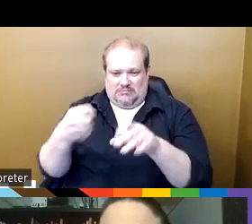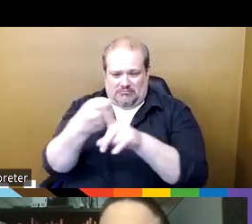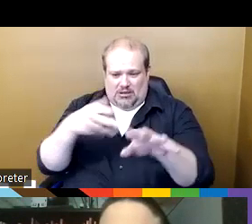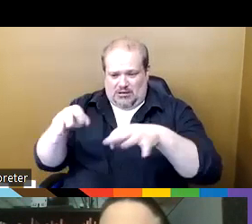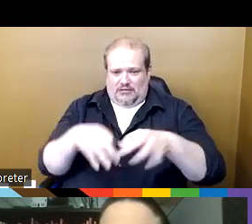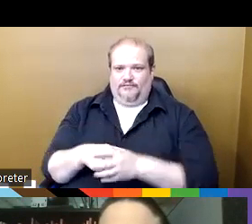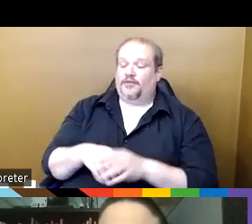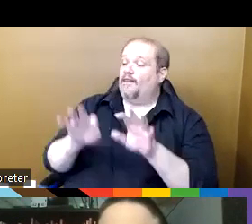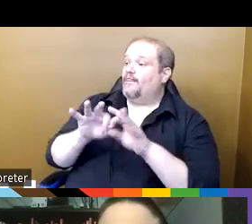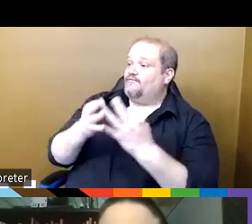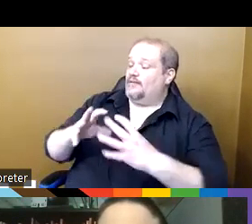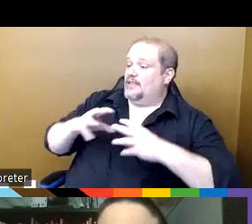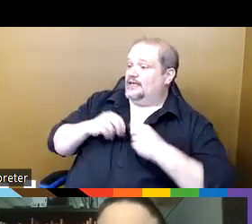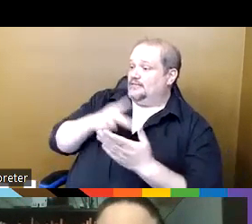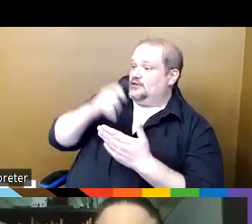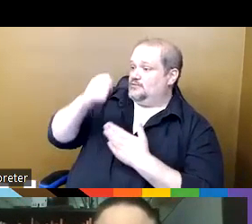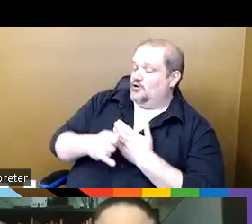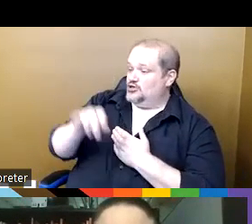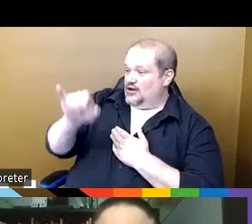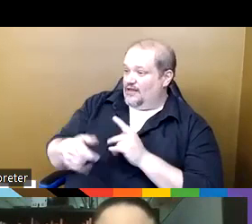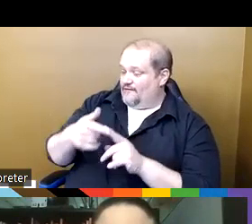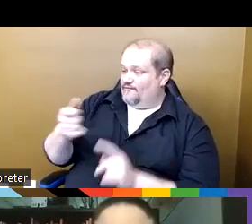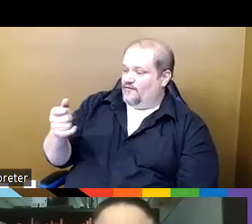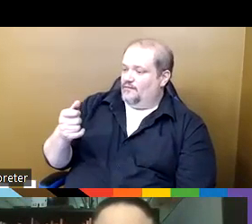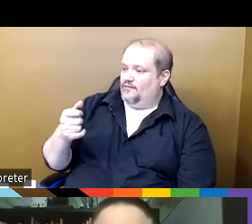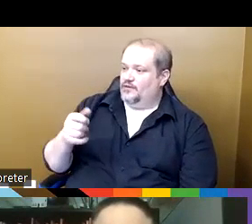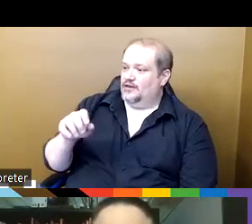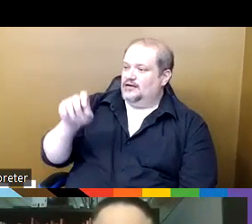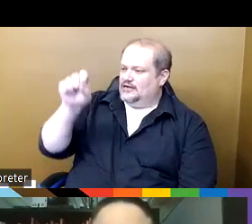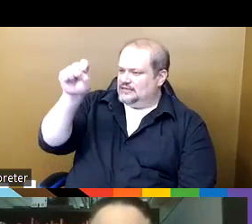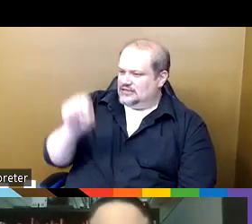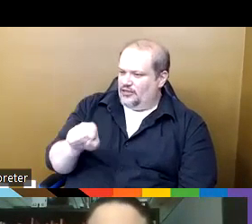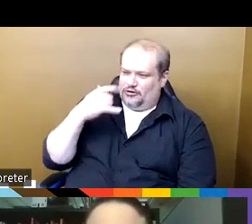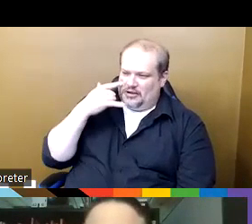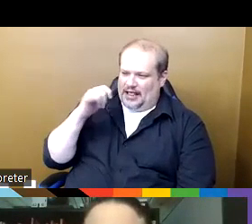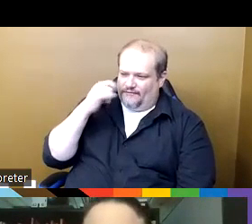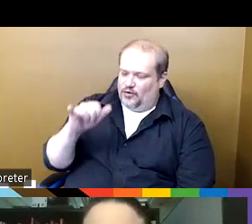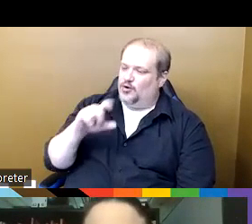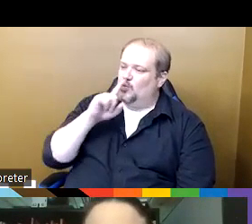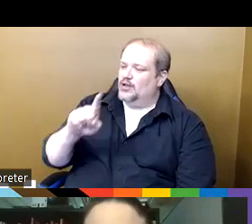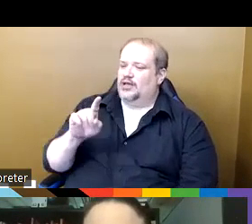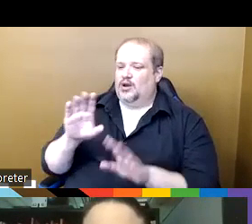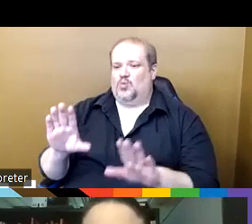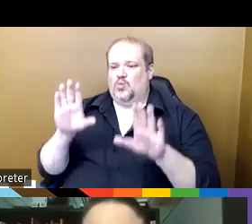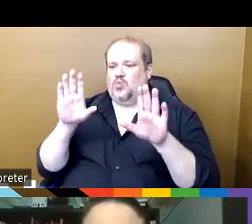Family Acceptance Project is from, I think, University of Southern California, but it's a wonderful